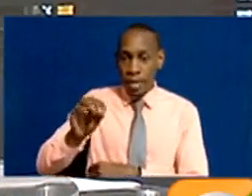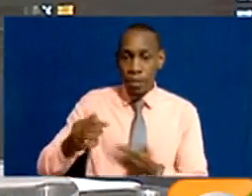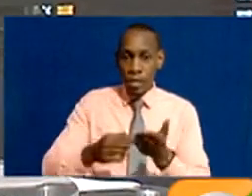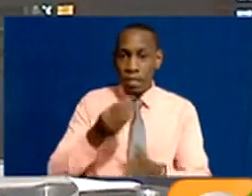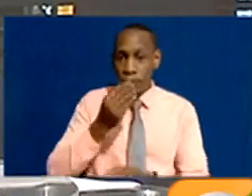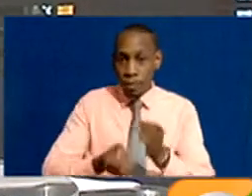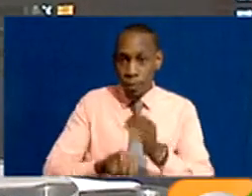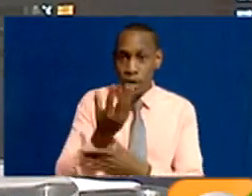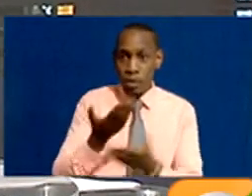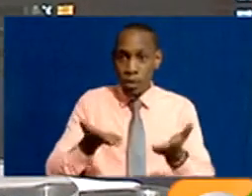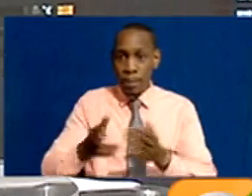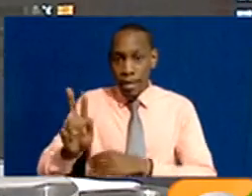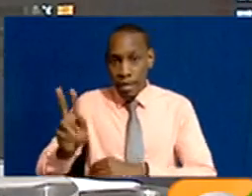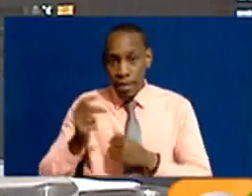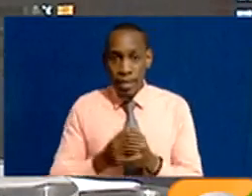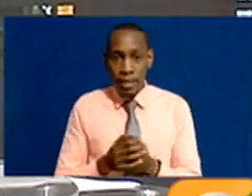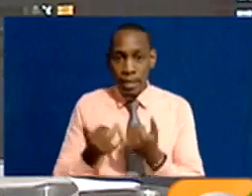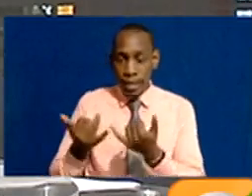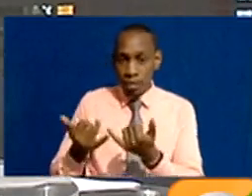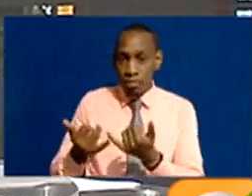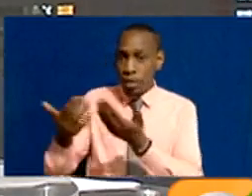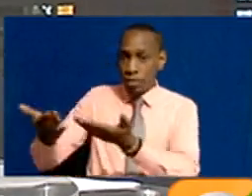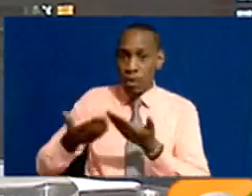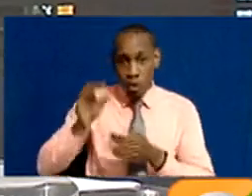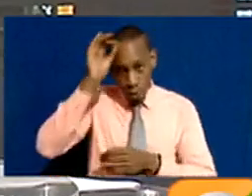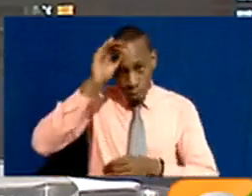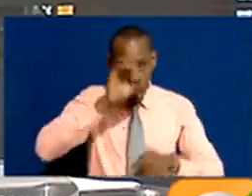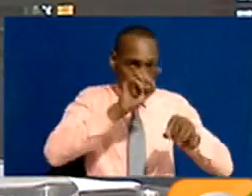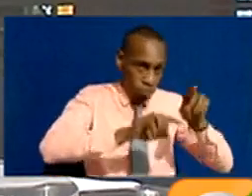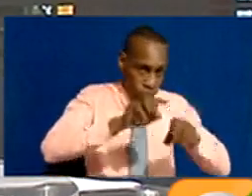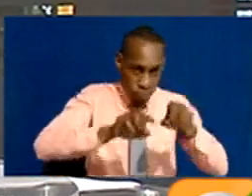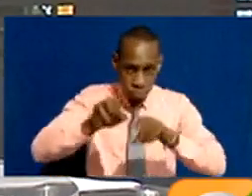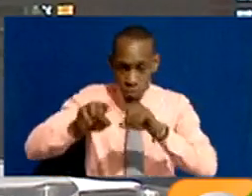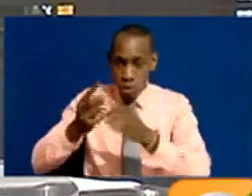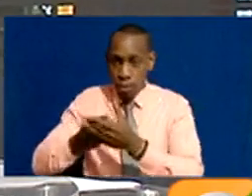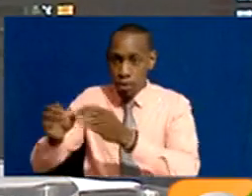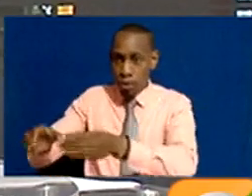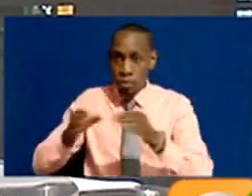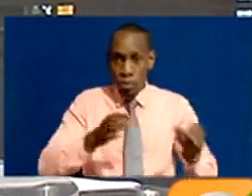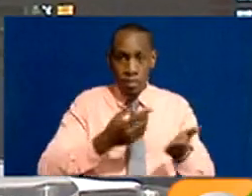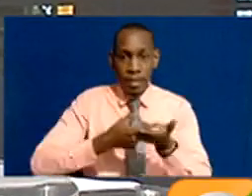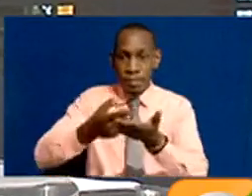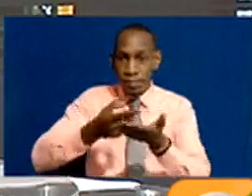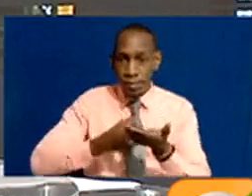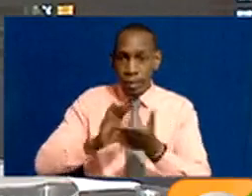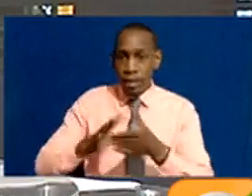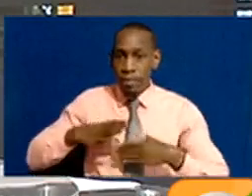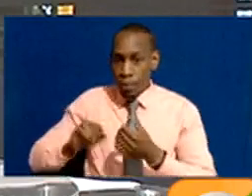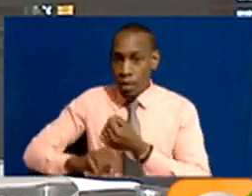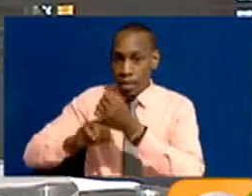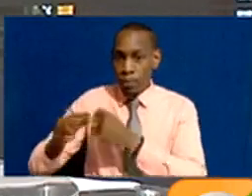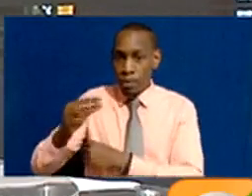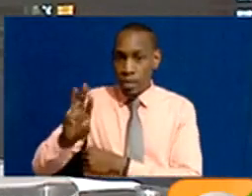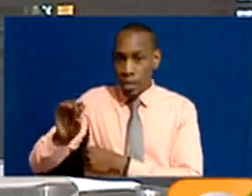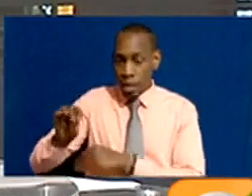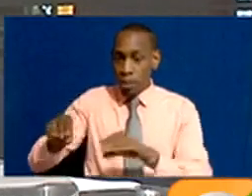for food production in Kenya. And it's been met with varied reactions from both sides of the debate. While the supporters of the